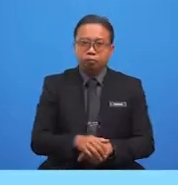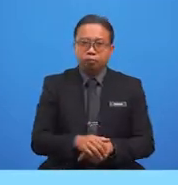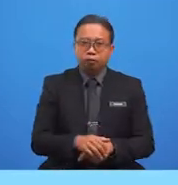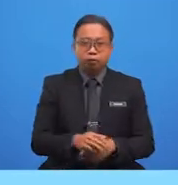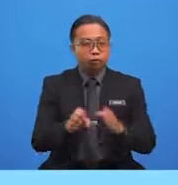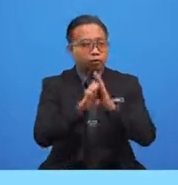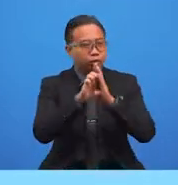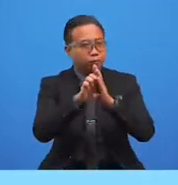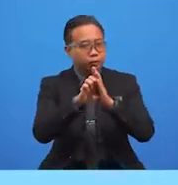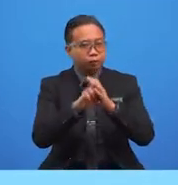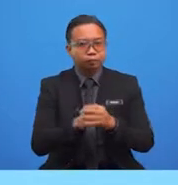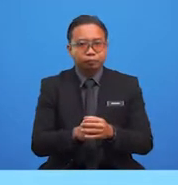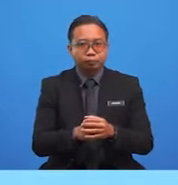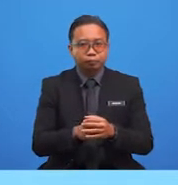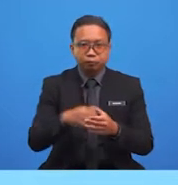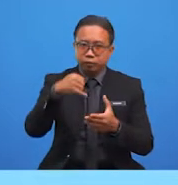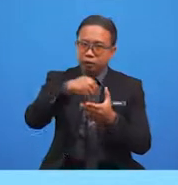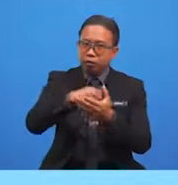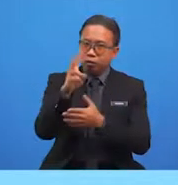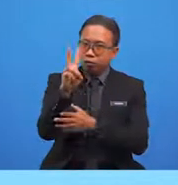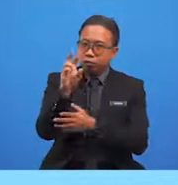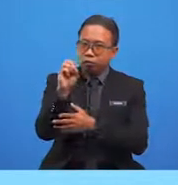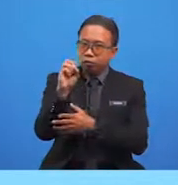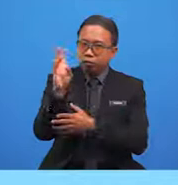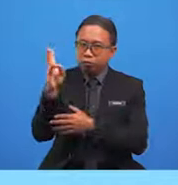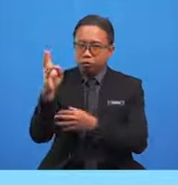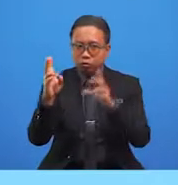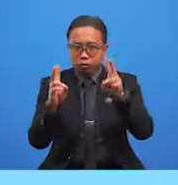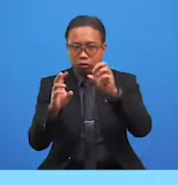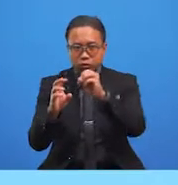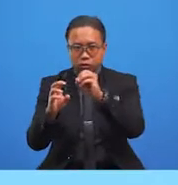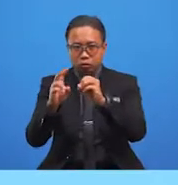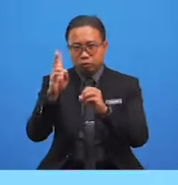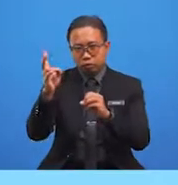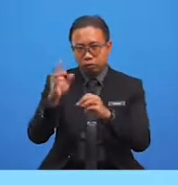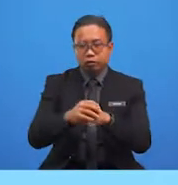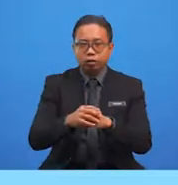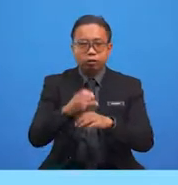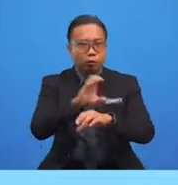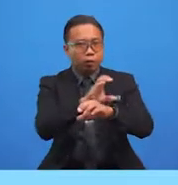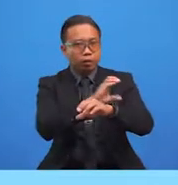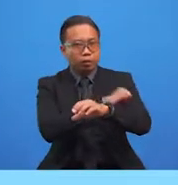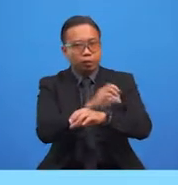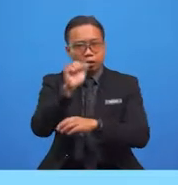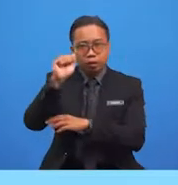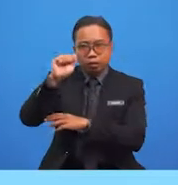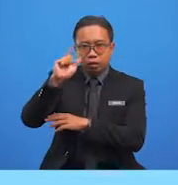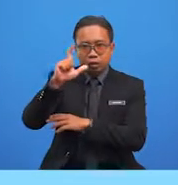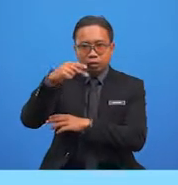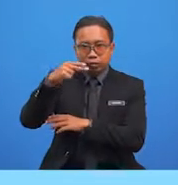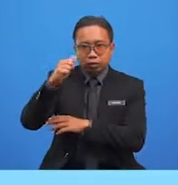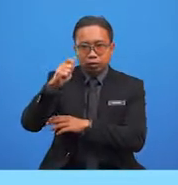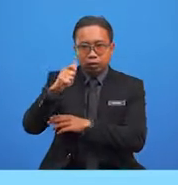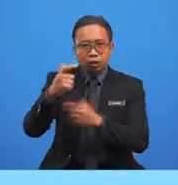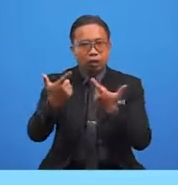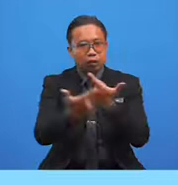For example, in 2017, a computer program named AlphaGo Zero